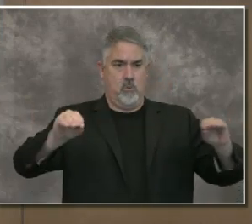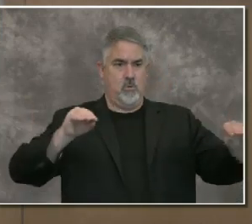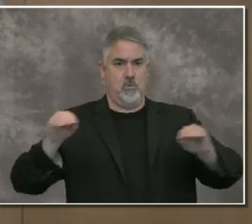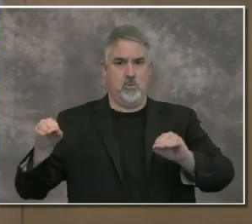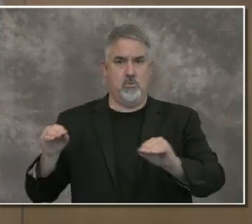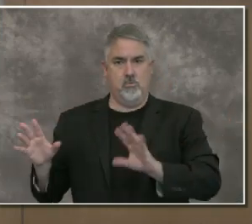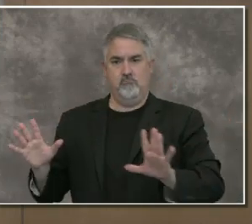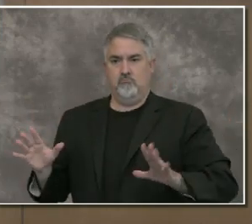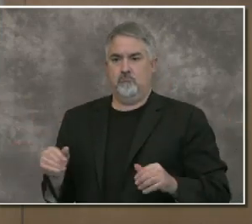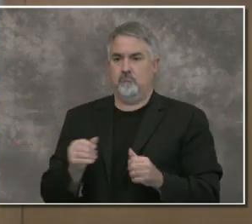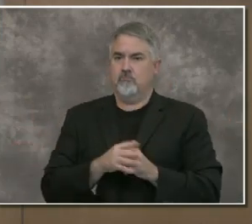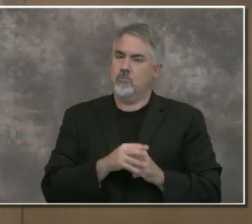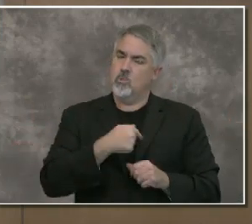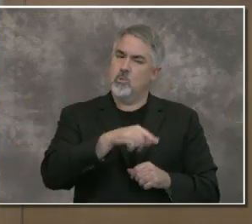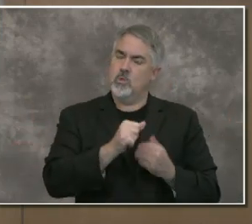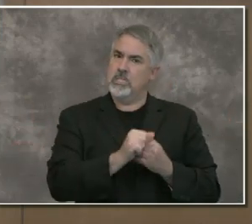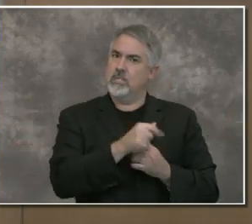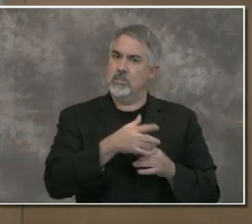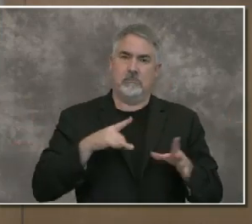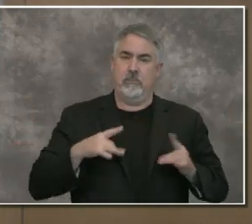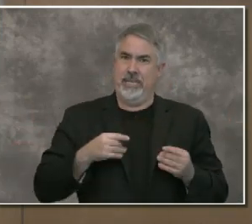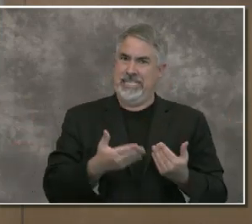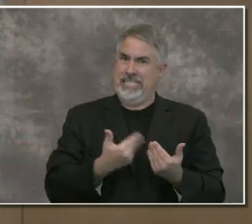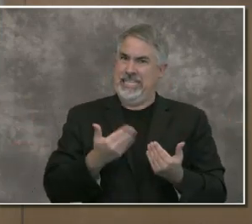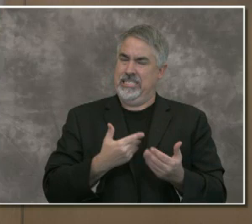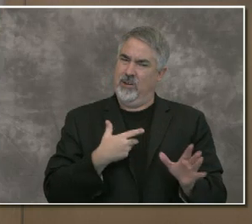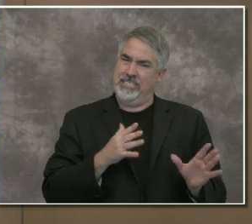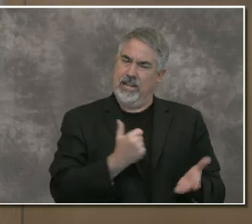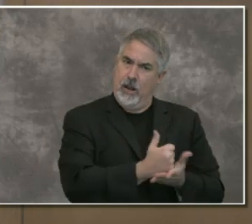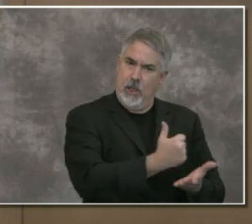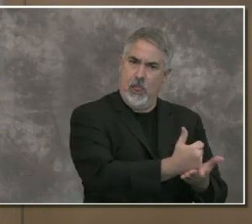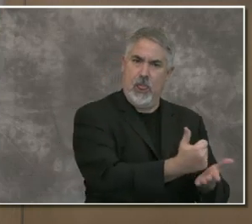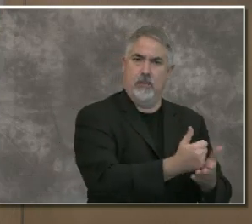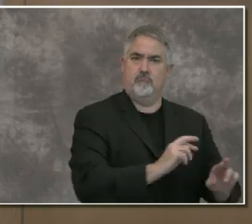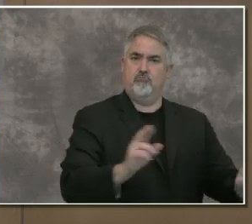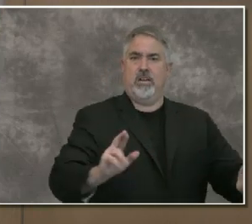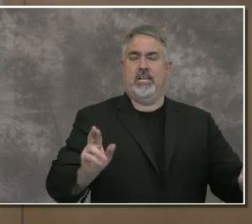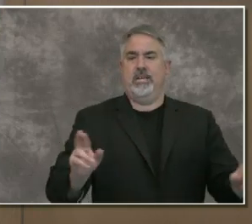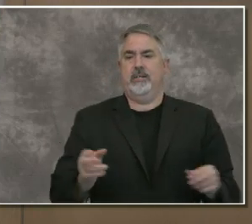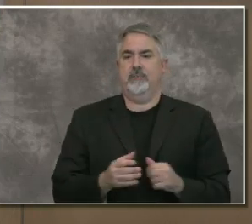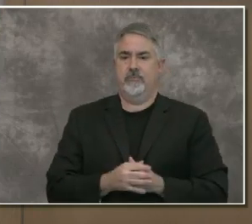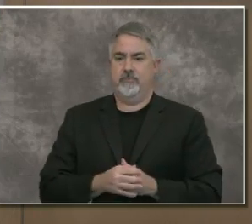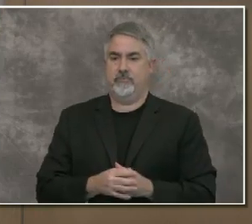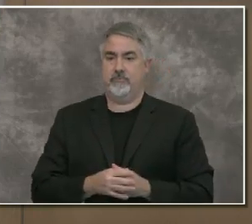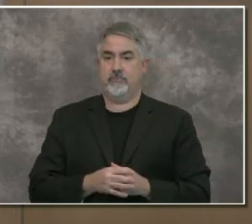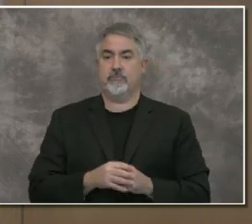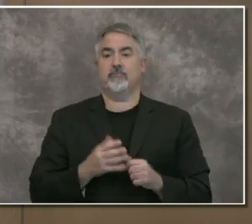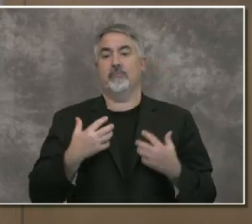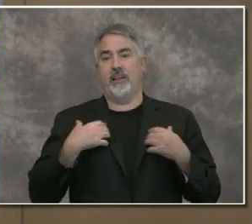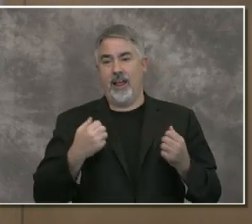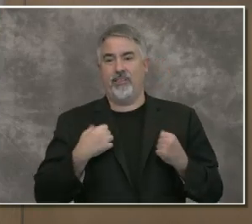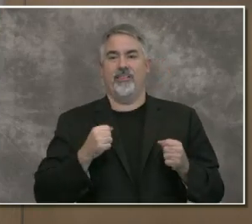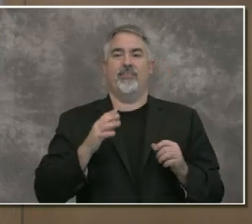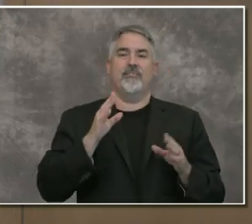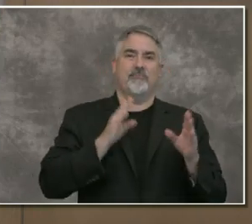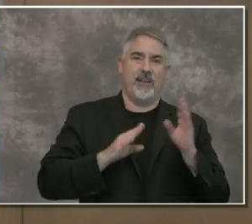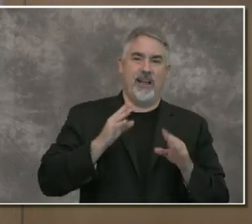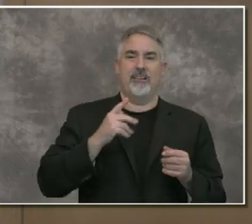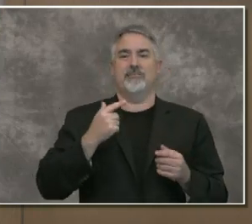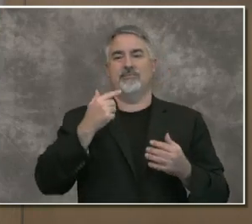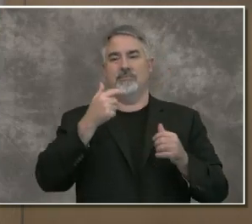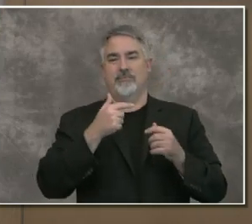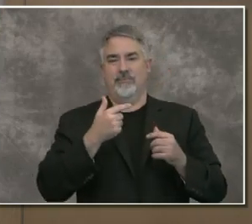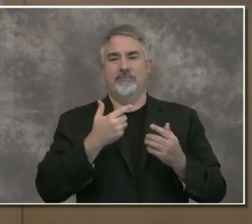folks whose kind of real-time health age may be different than their biological age, as you see in many of our unsheltered communities.